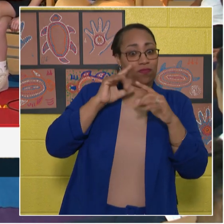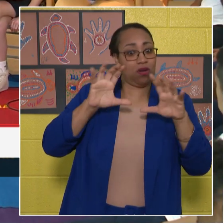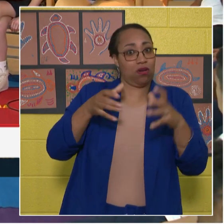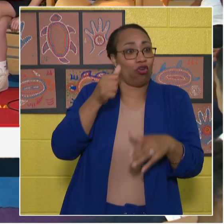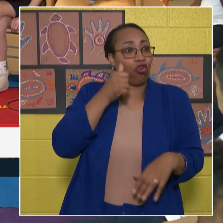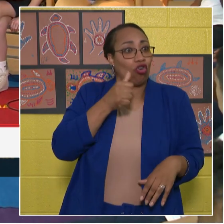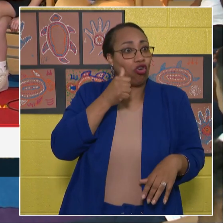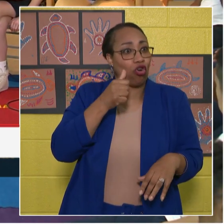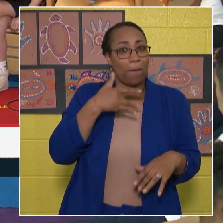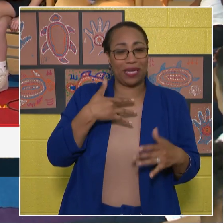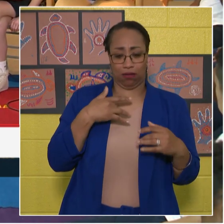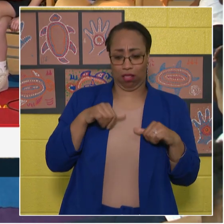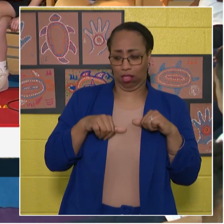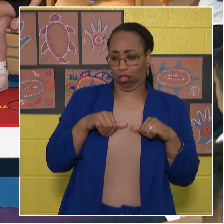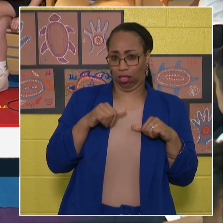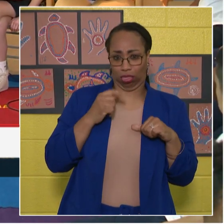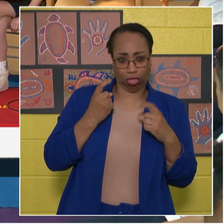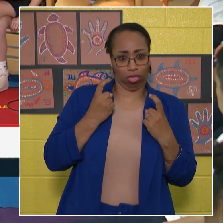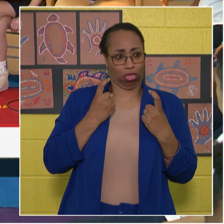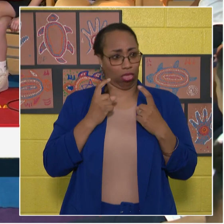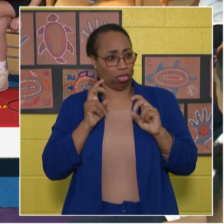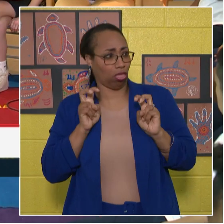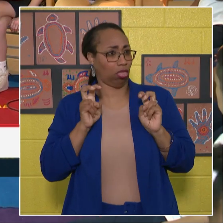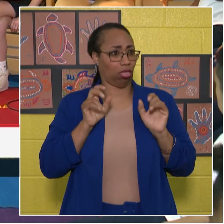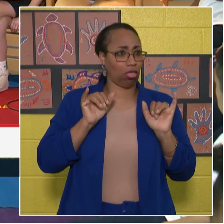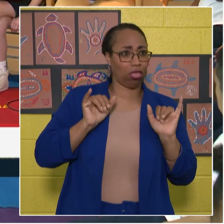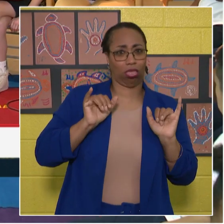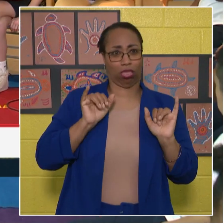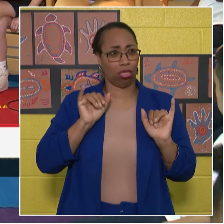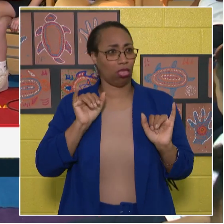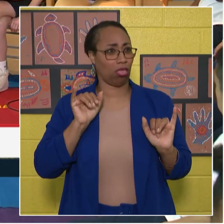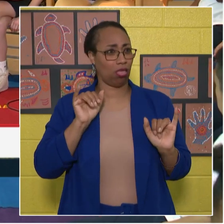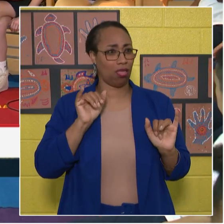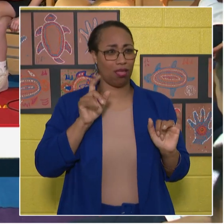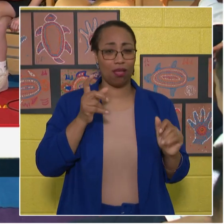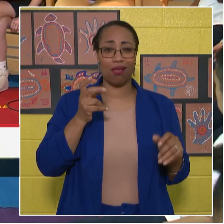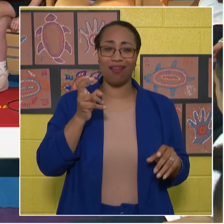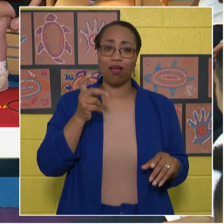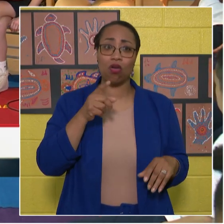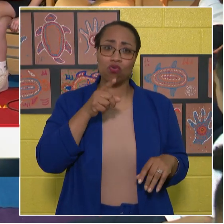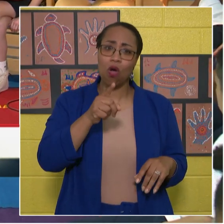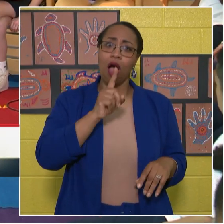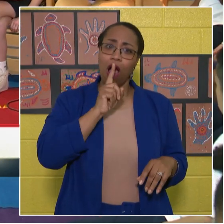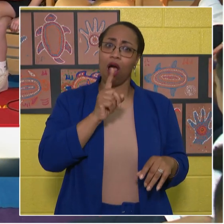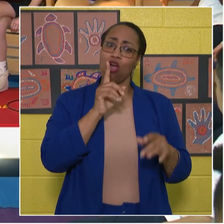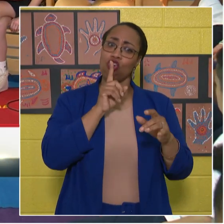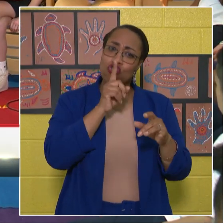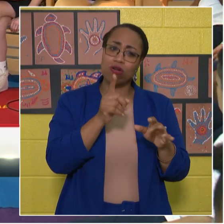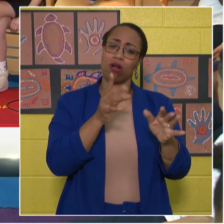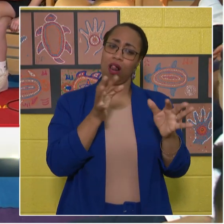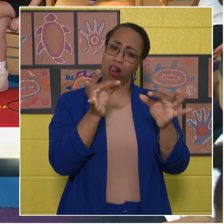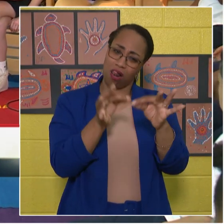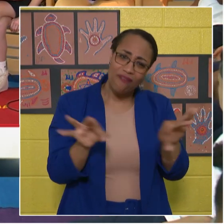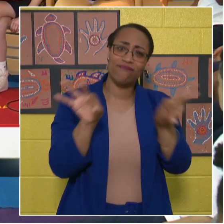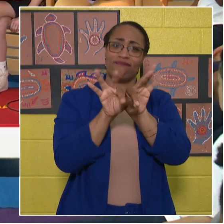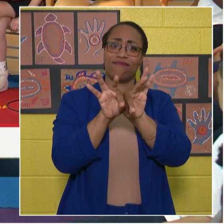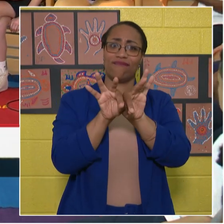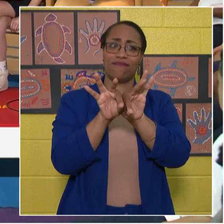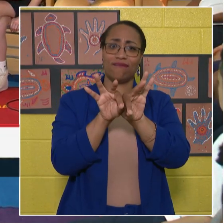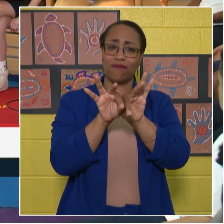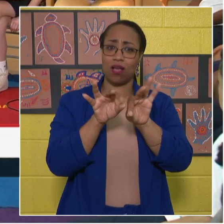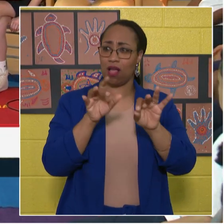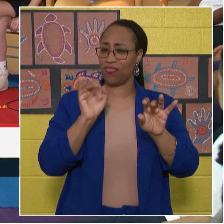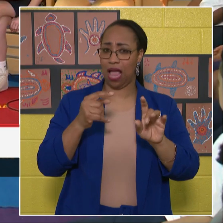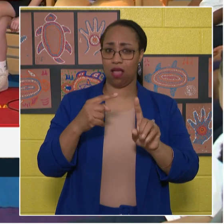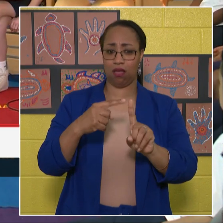remind ourselves that we're good enough, that it's our turn, that if you work hard and you're prepared, it's okay to